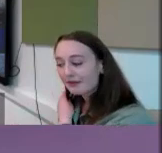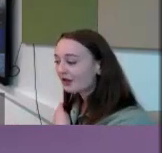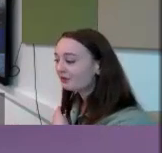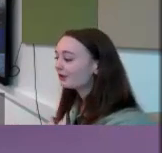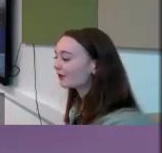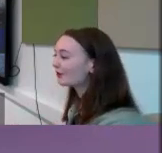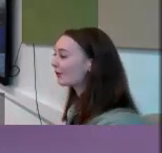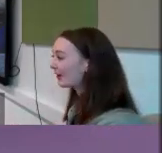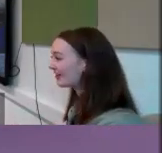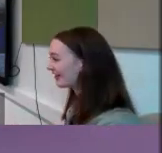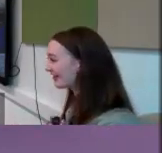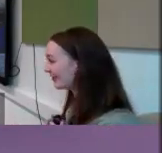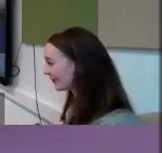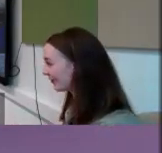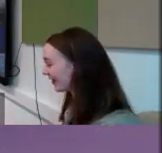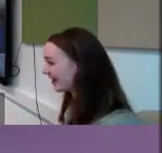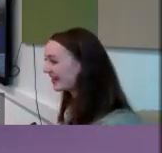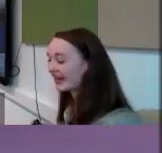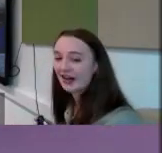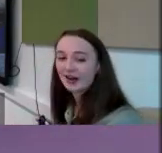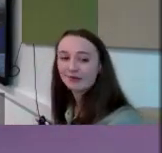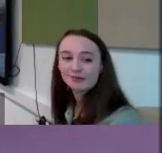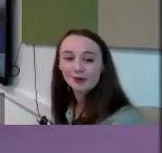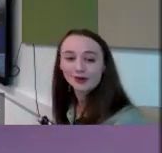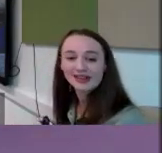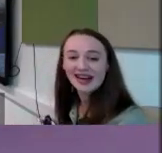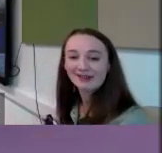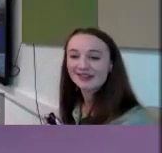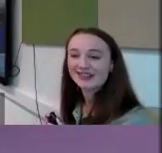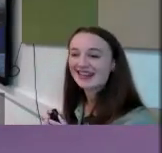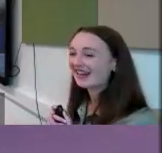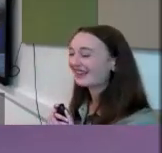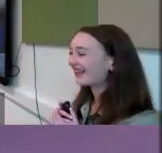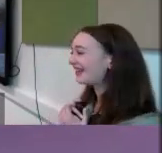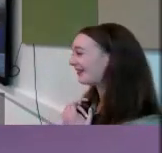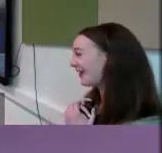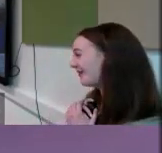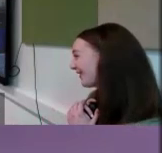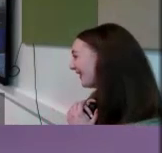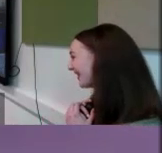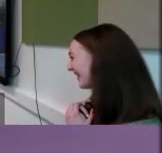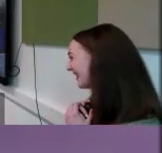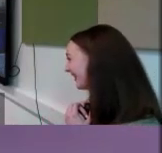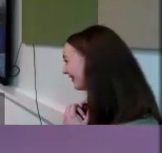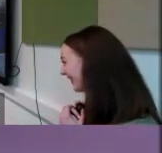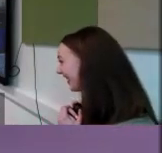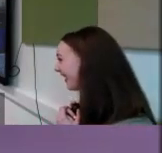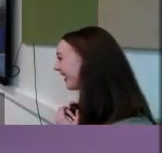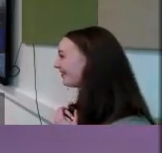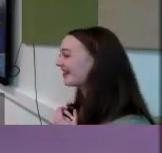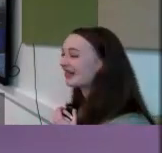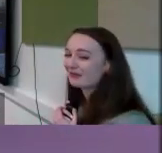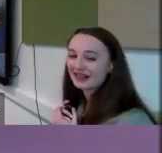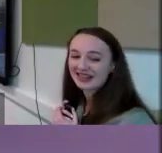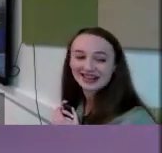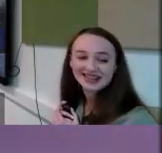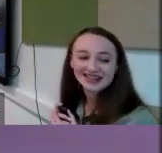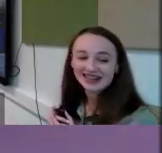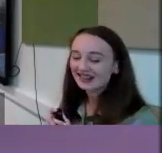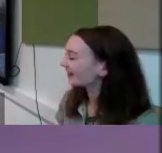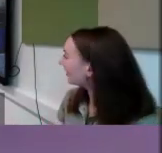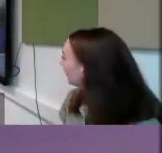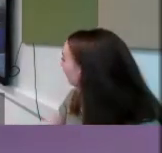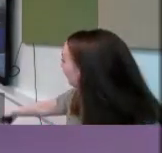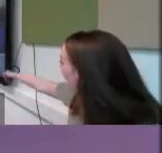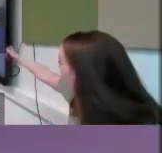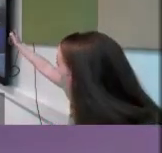I am going to move on to questions shortly, but yeah, I will just say again, thank you very much for listening so far. I really appreciate